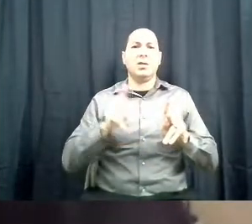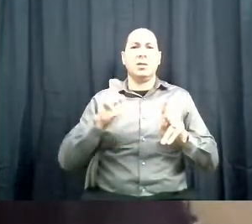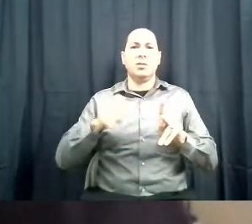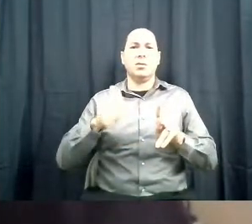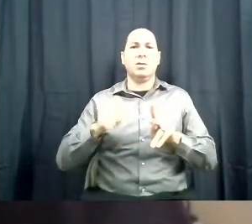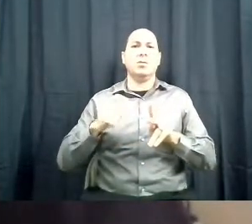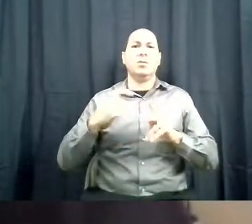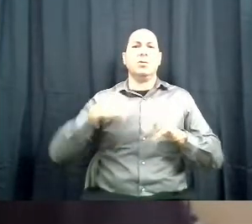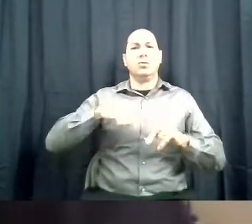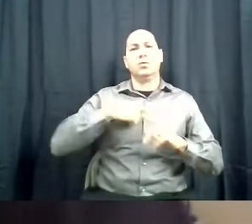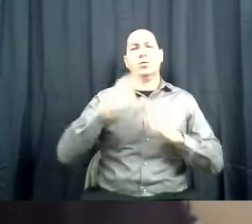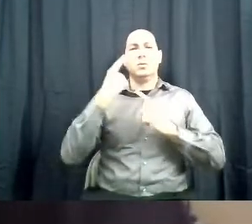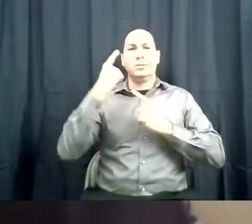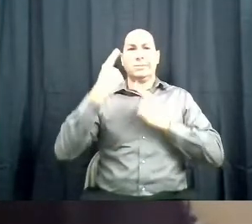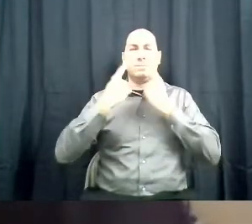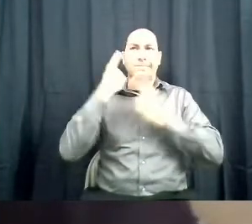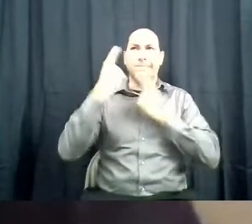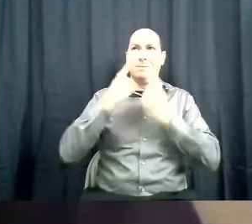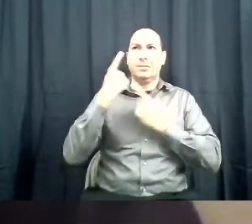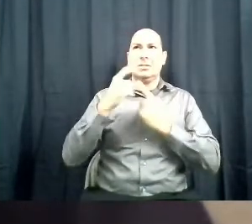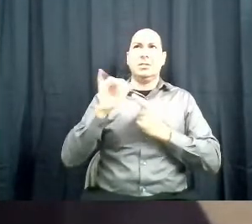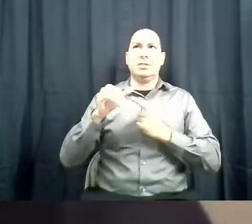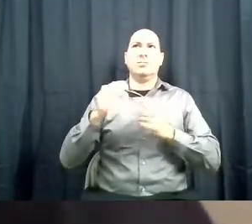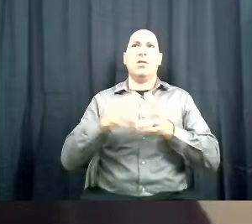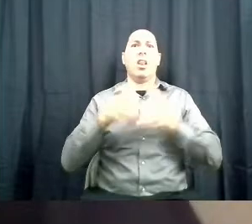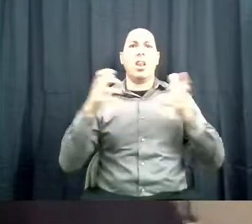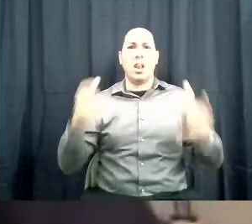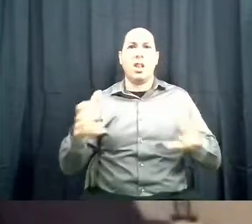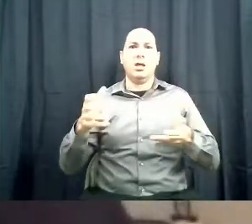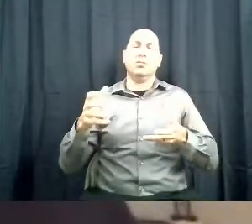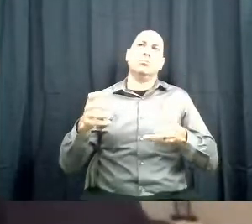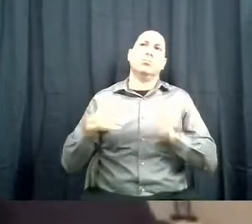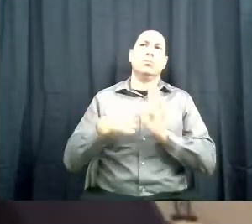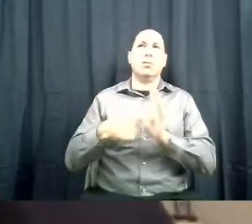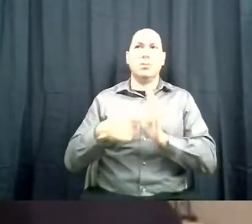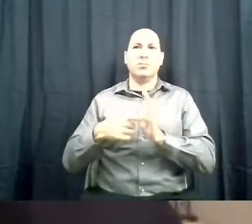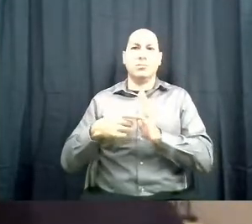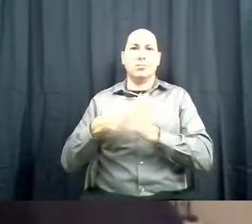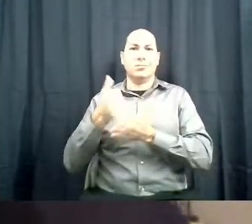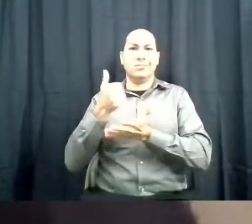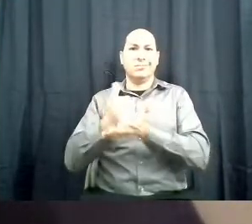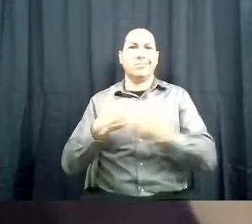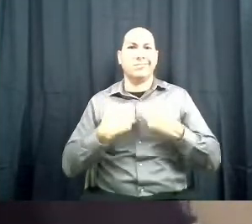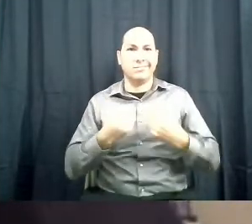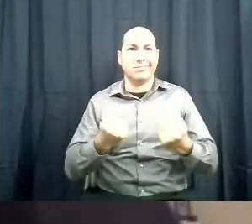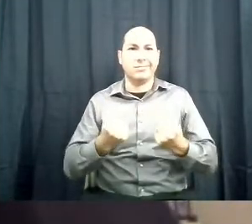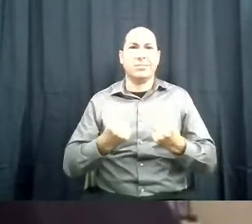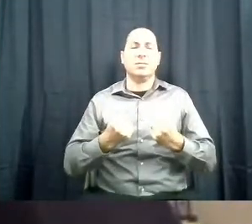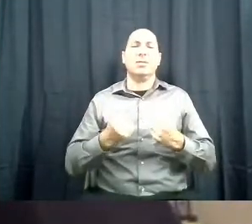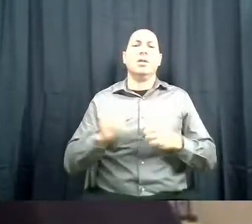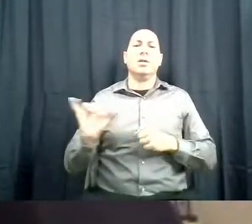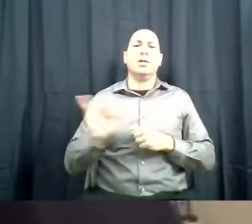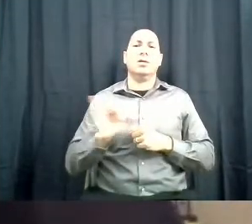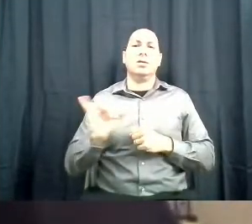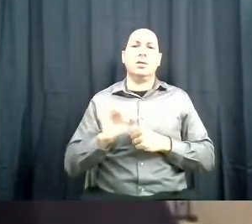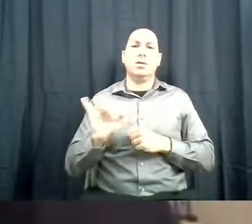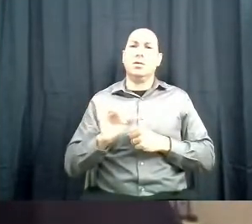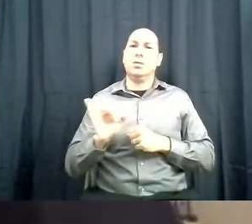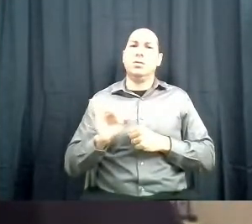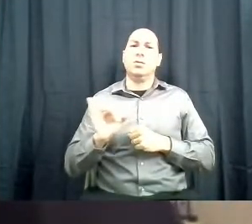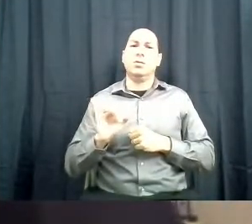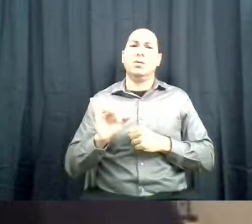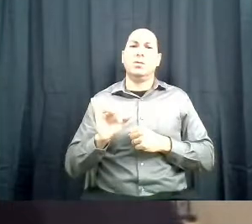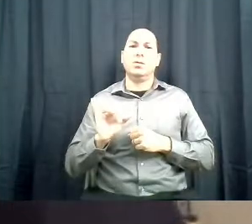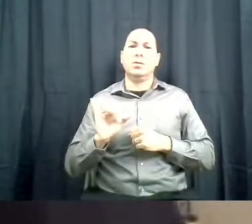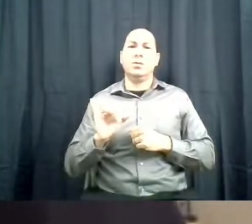like Medicaid? And I would also welcome the thoughts of our advisors at Ernst & Young and McKinsey, who we pay a